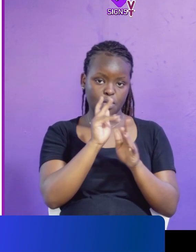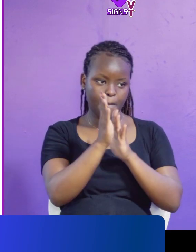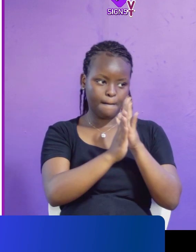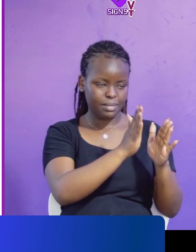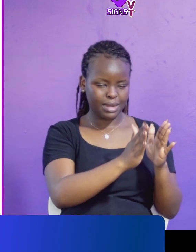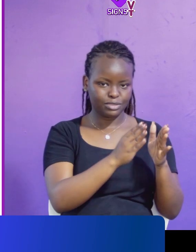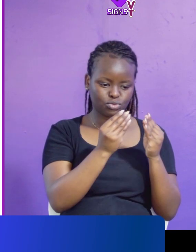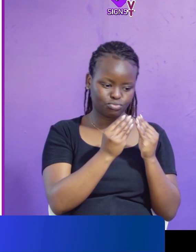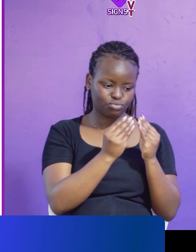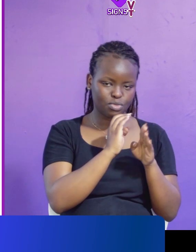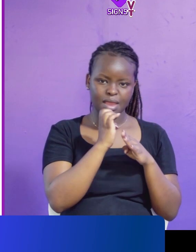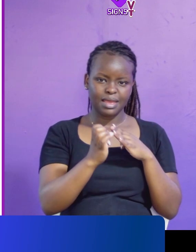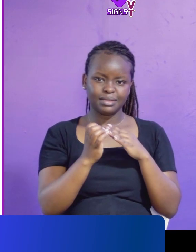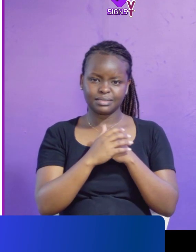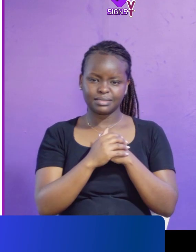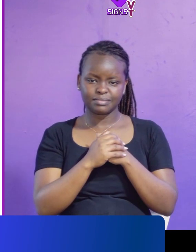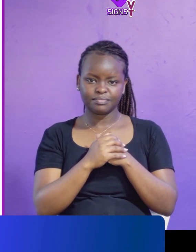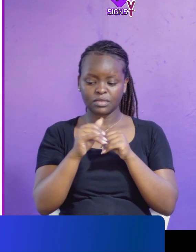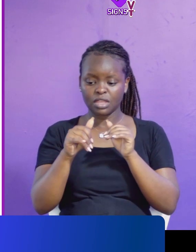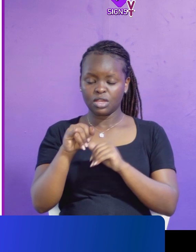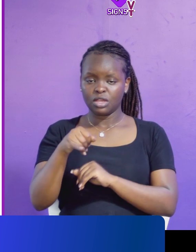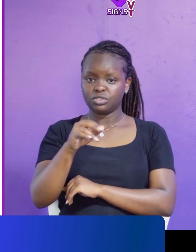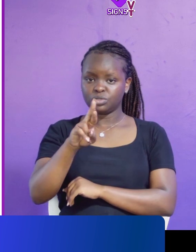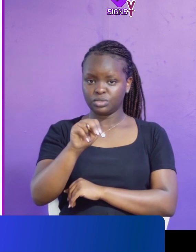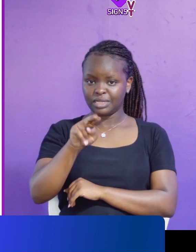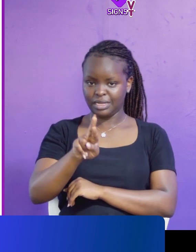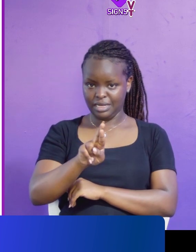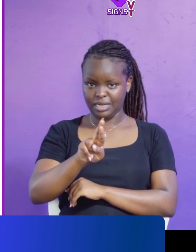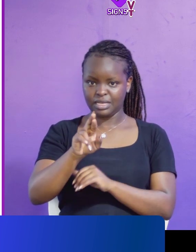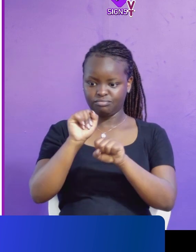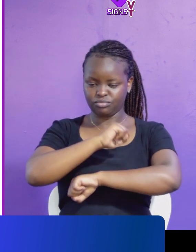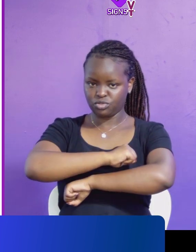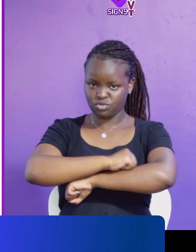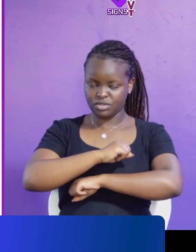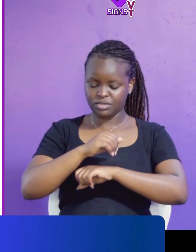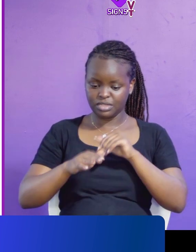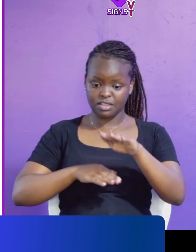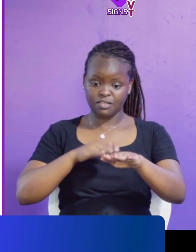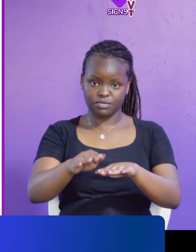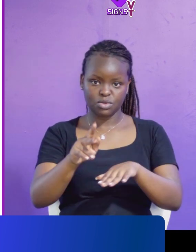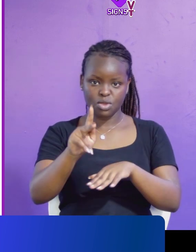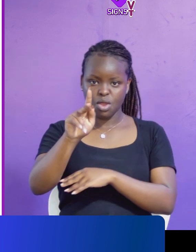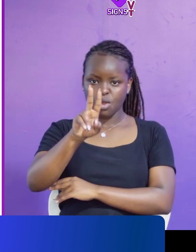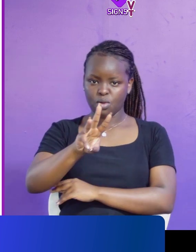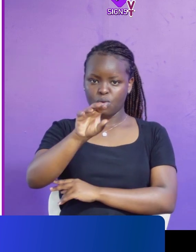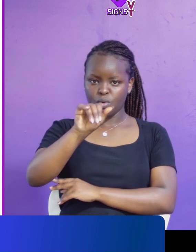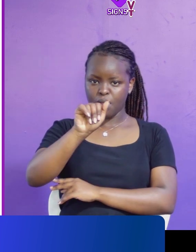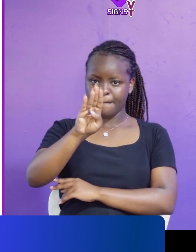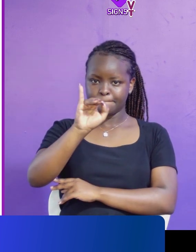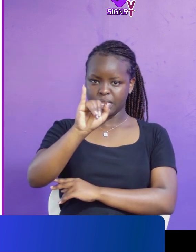wars. That is on page 7 of the Nation. And a crime in the footsteps of Kwabinzaro cult